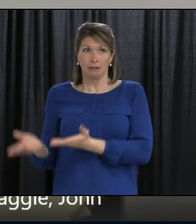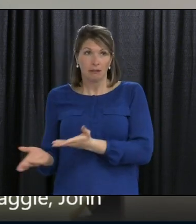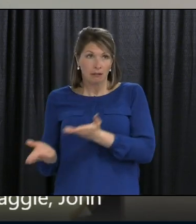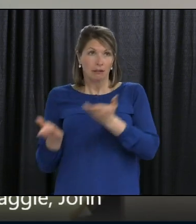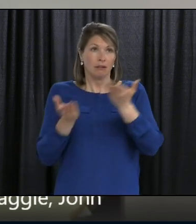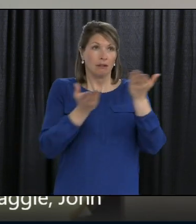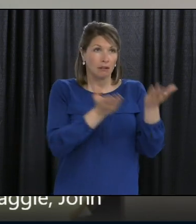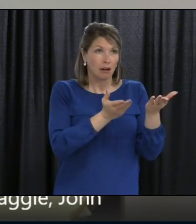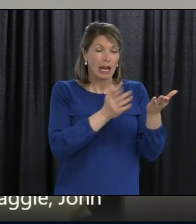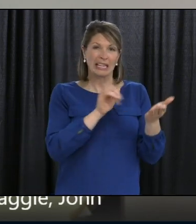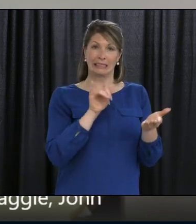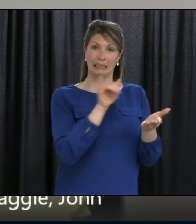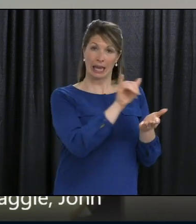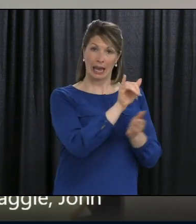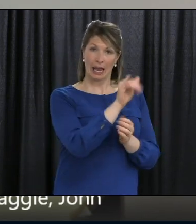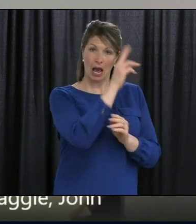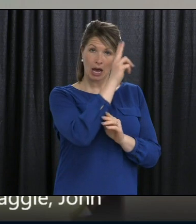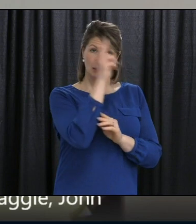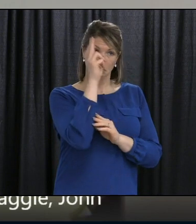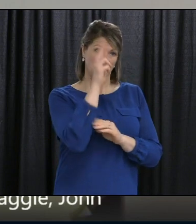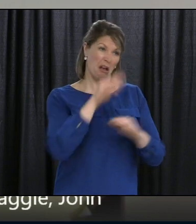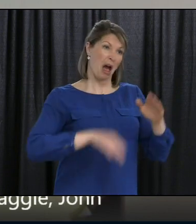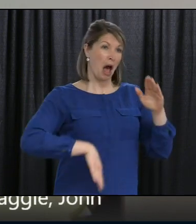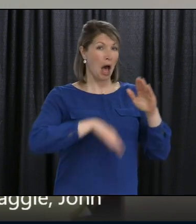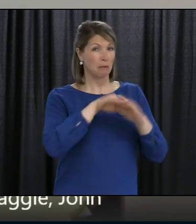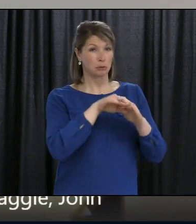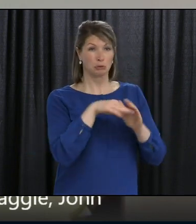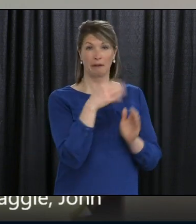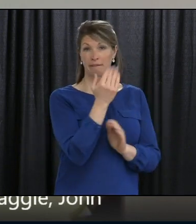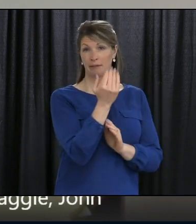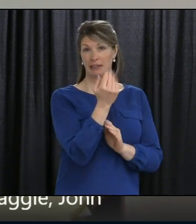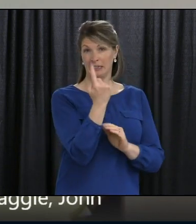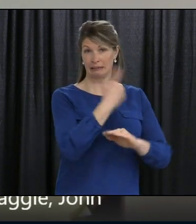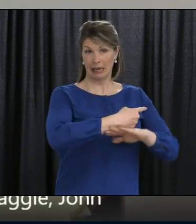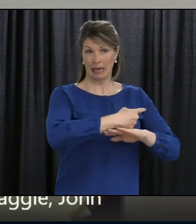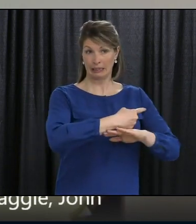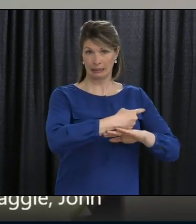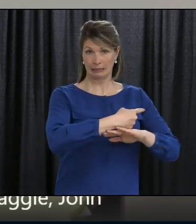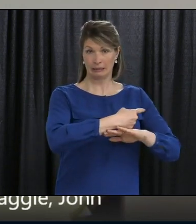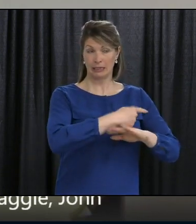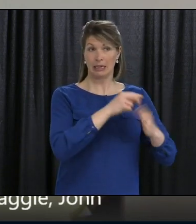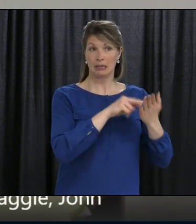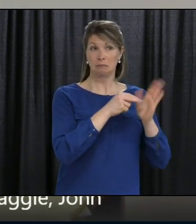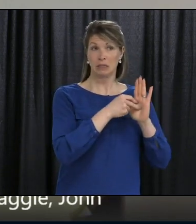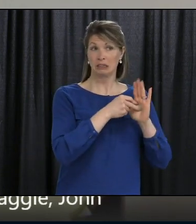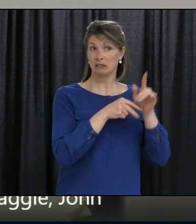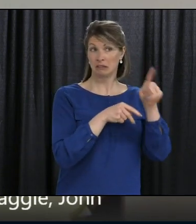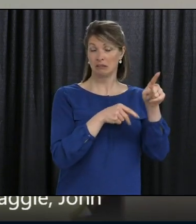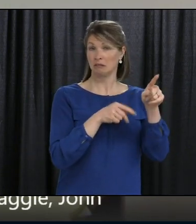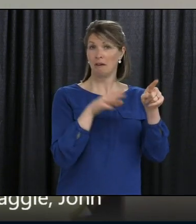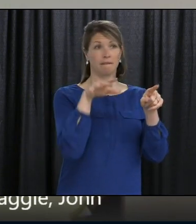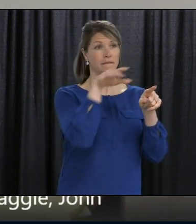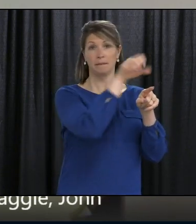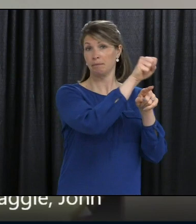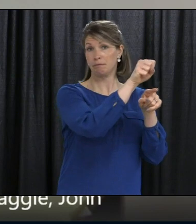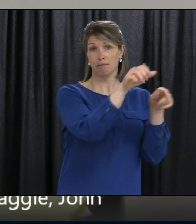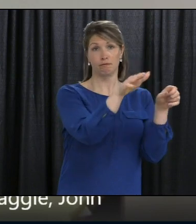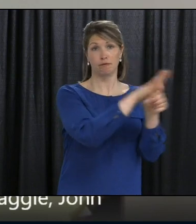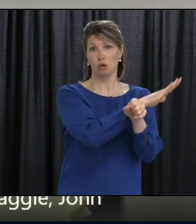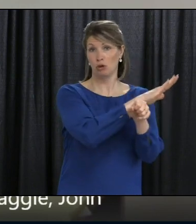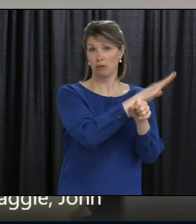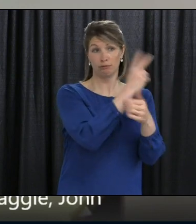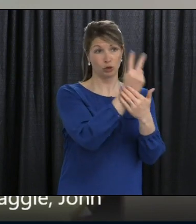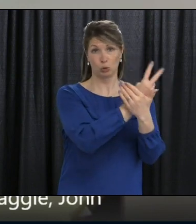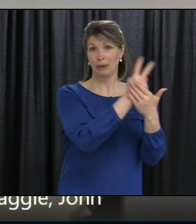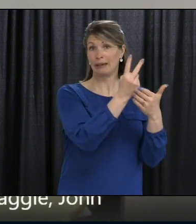afterwards. So that bed becomes unavailable for anybody else for that period of time. And so I think you